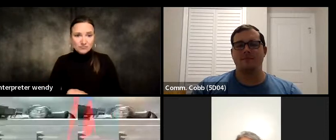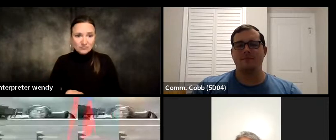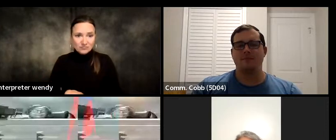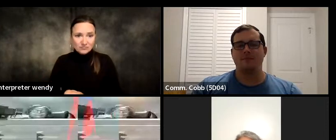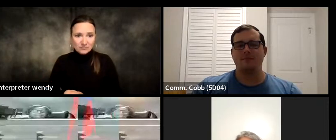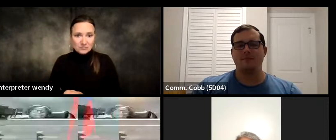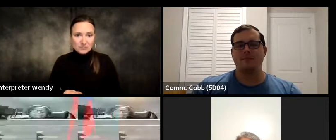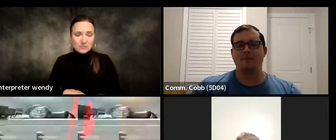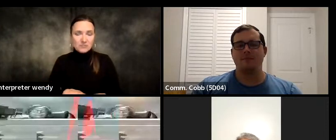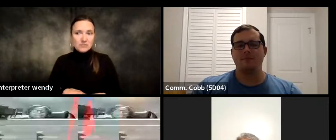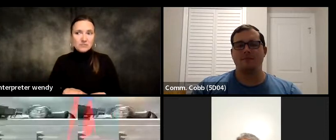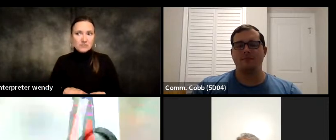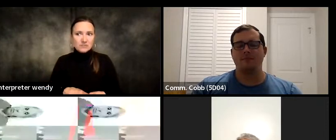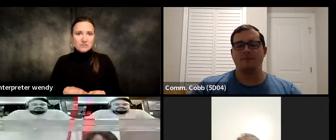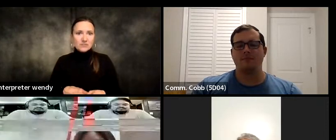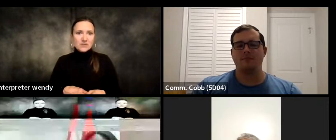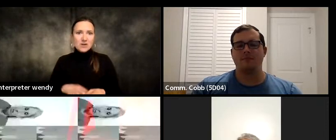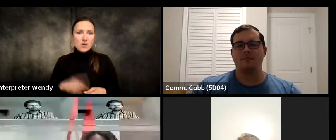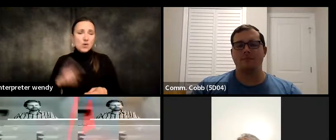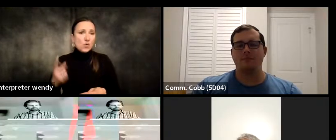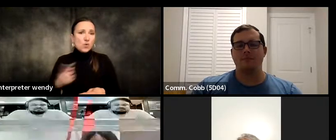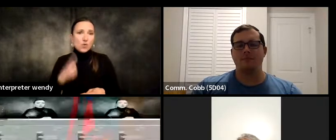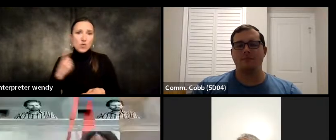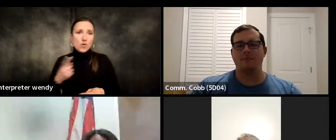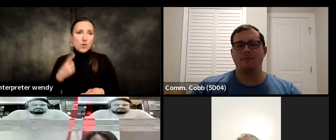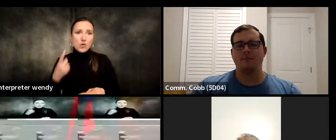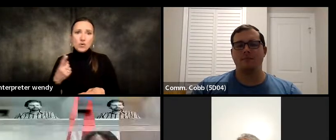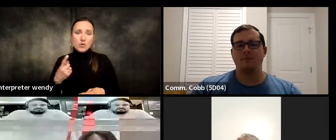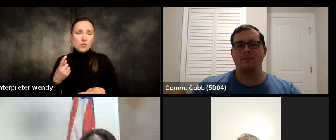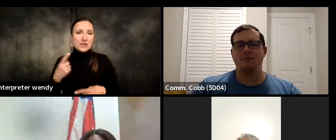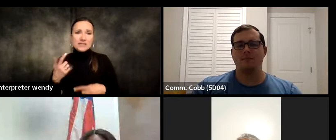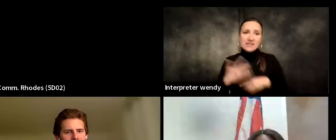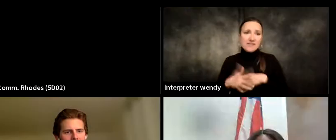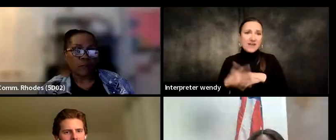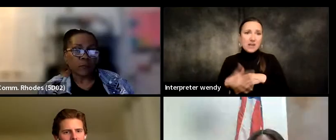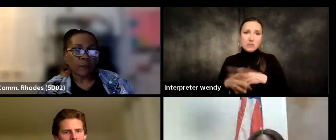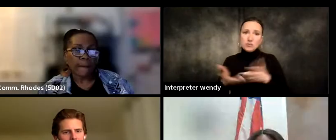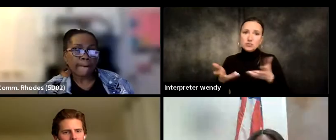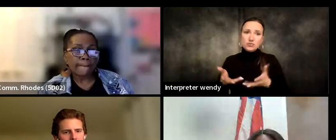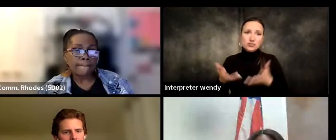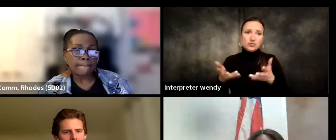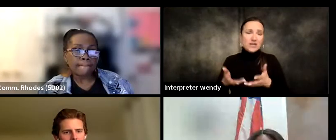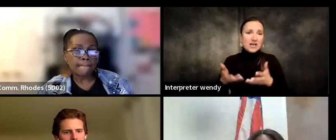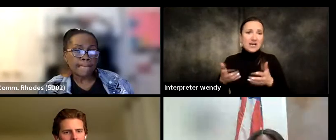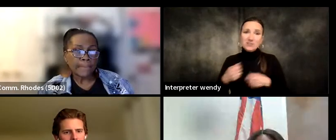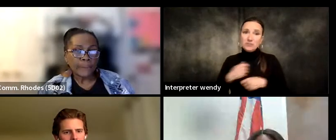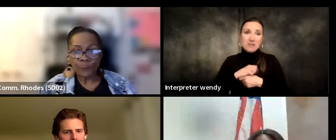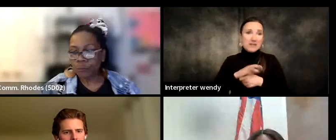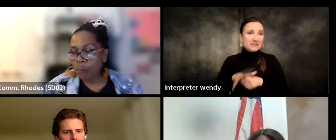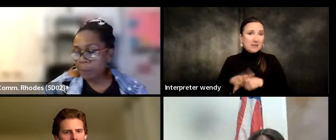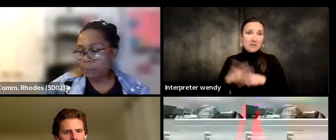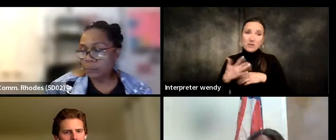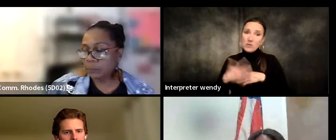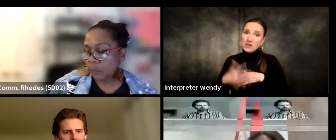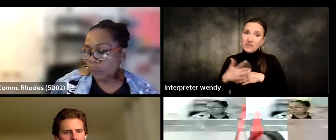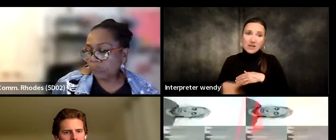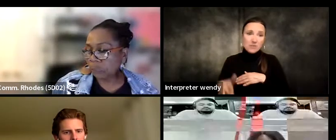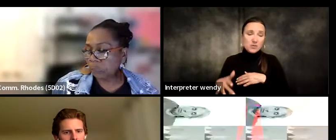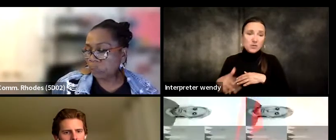do ask. Our doors are open, even during the pandemic. We were still open.